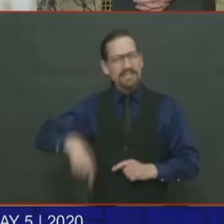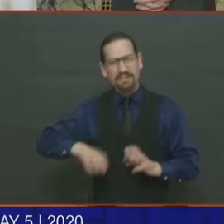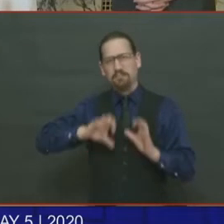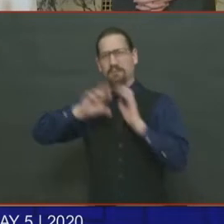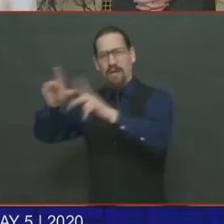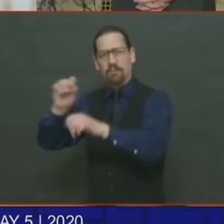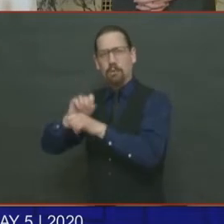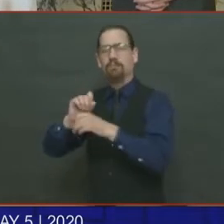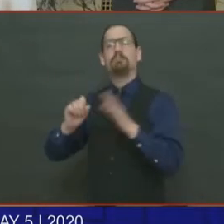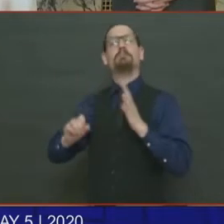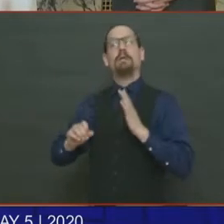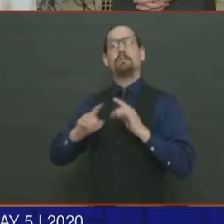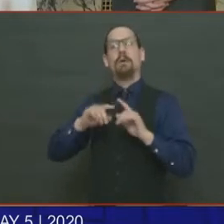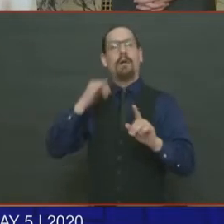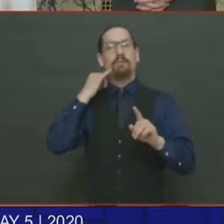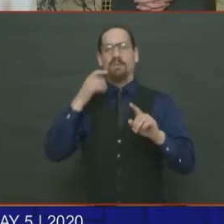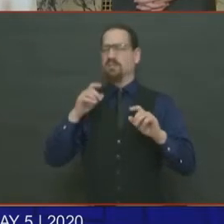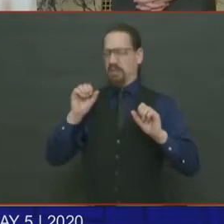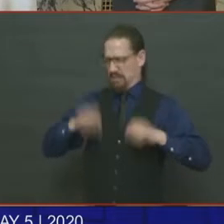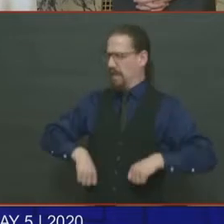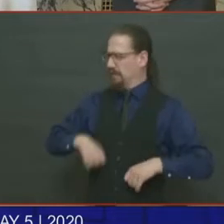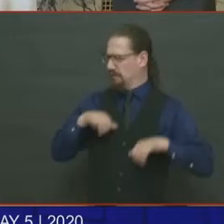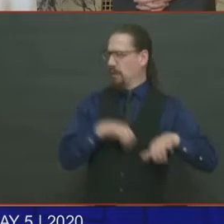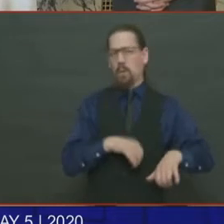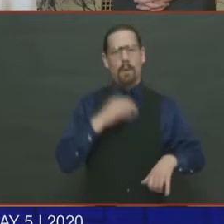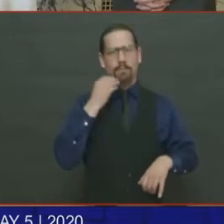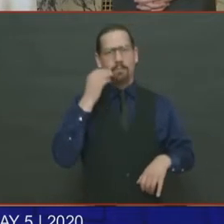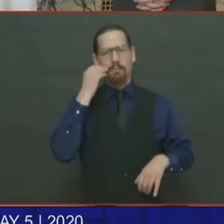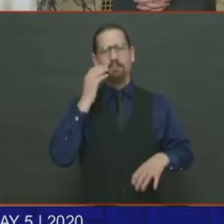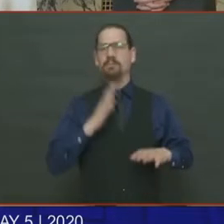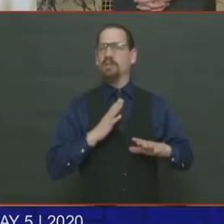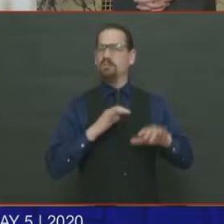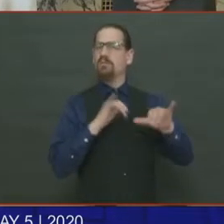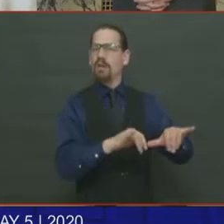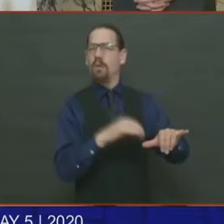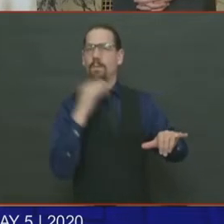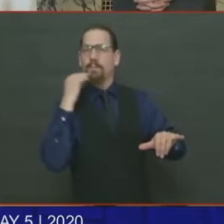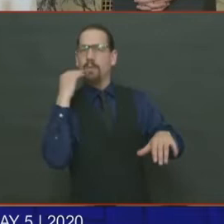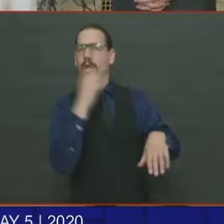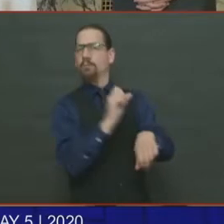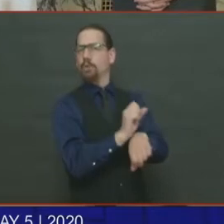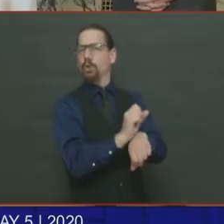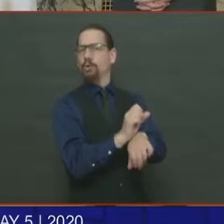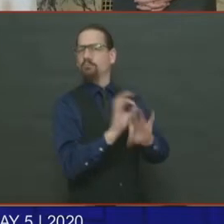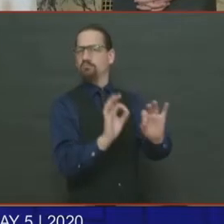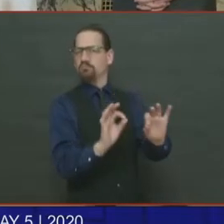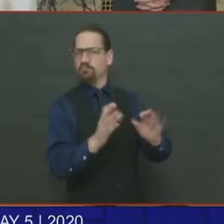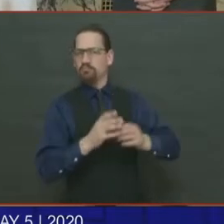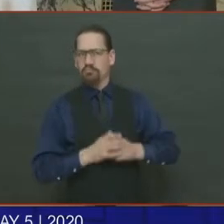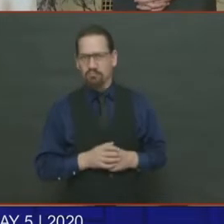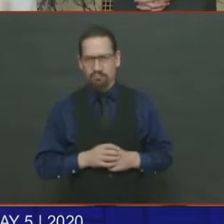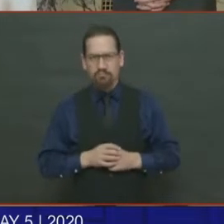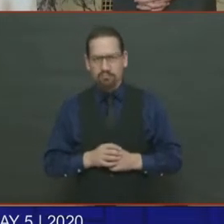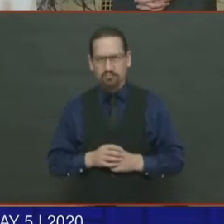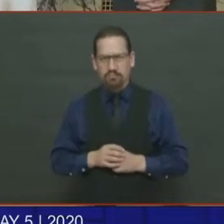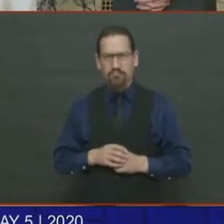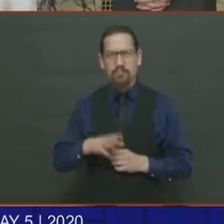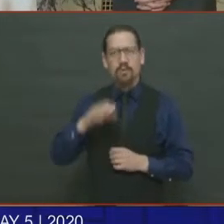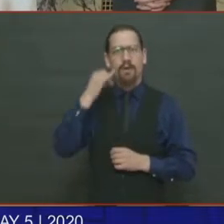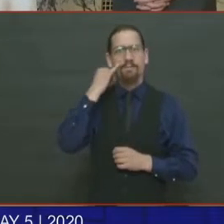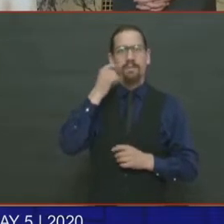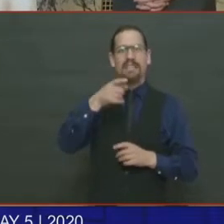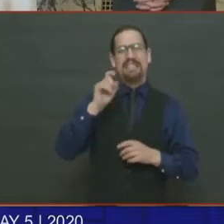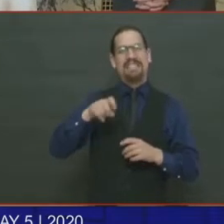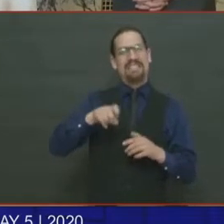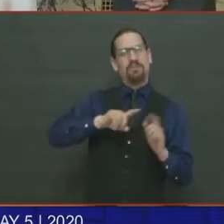For those employees who must come into the office because they just cannot perform their job duty at home, then we'll be following public